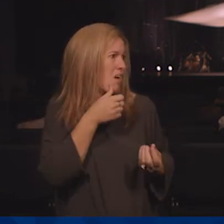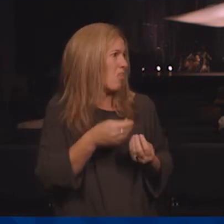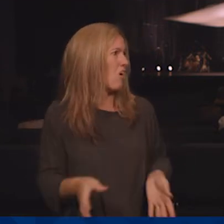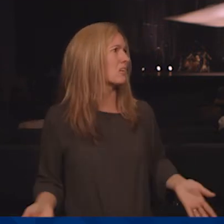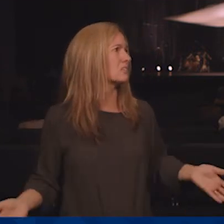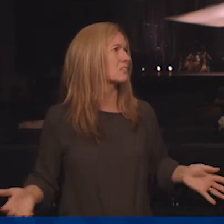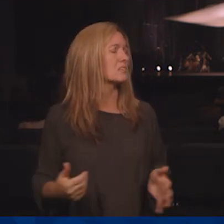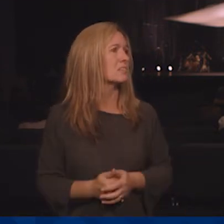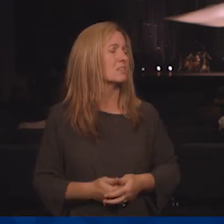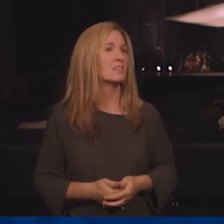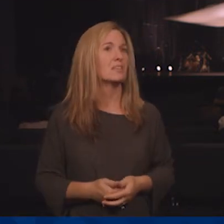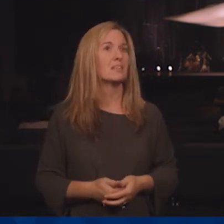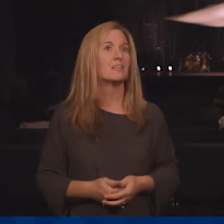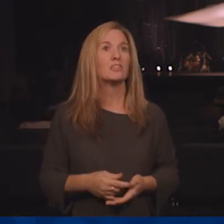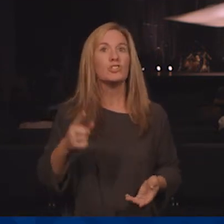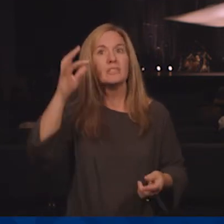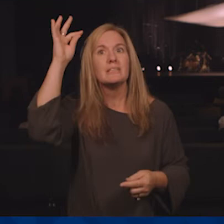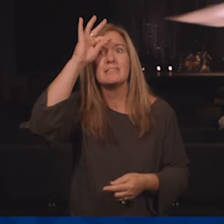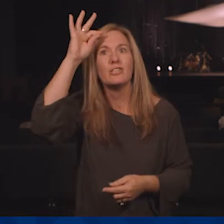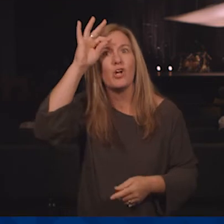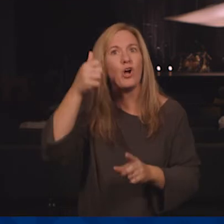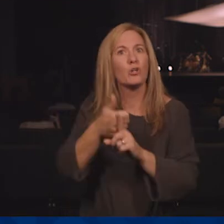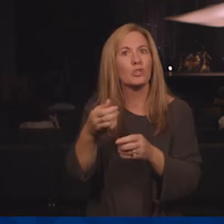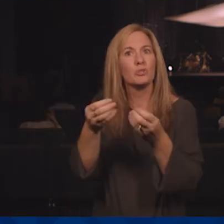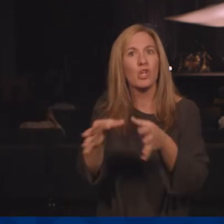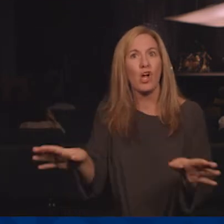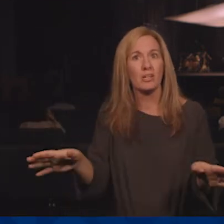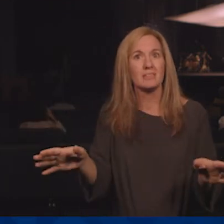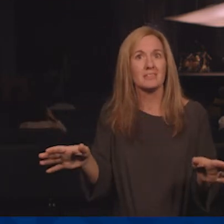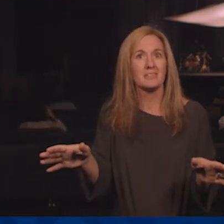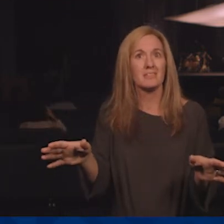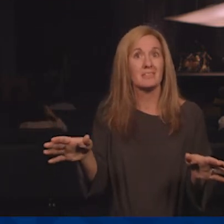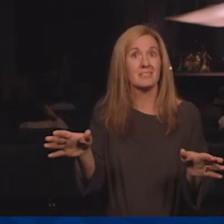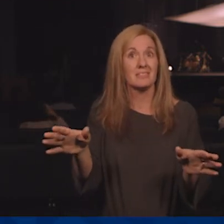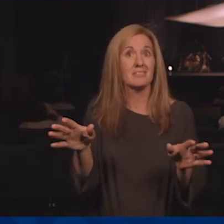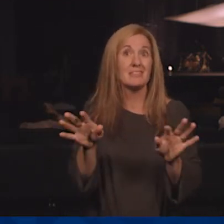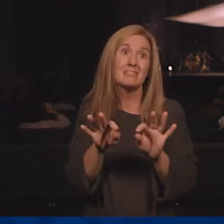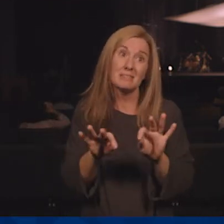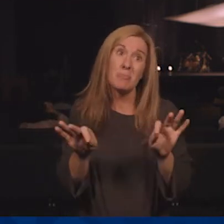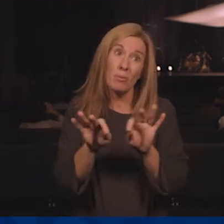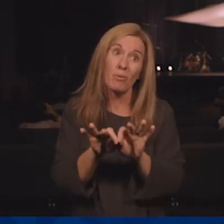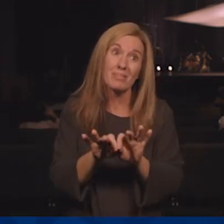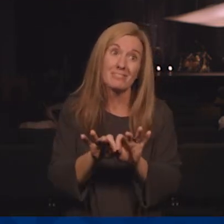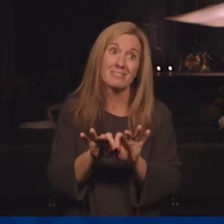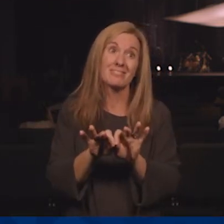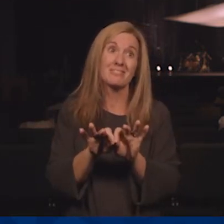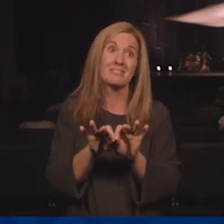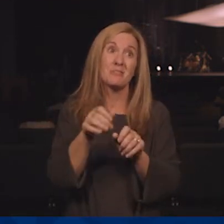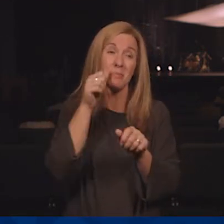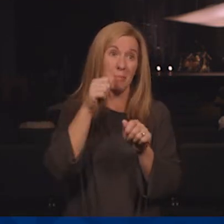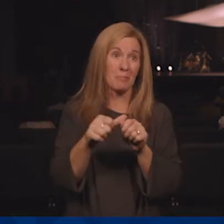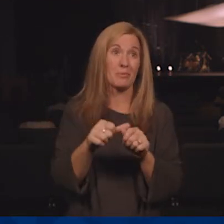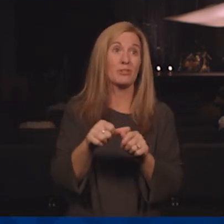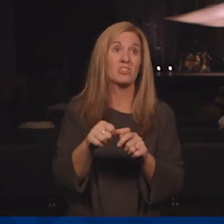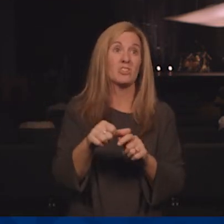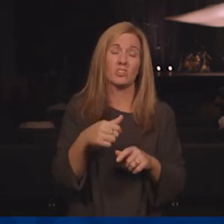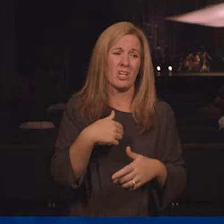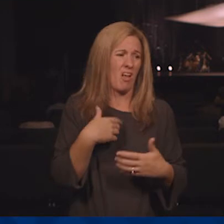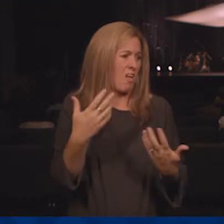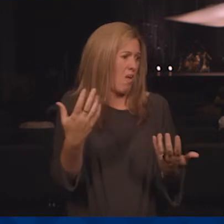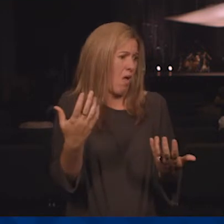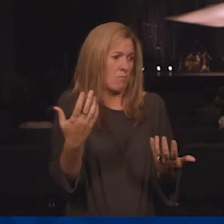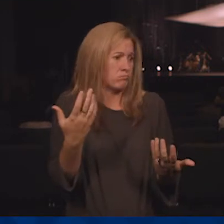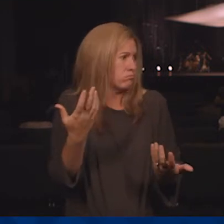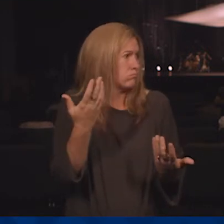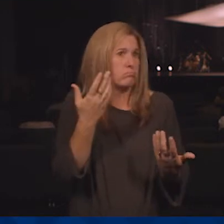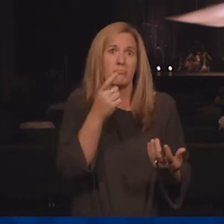Let me say it again. Here's the thing. She didn't know she was lost. But she would have